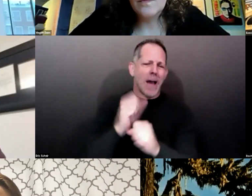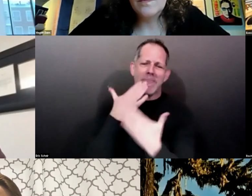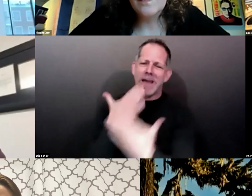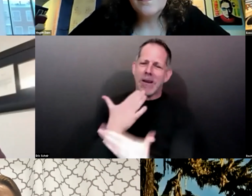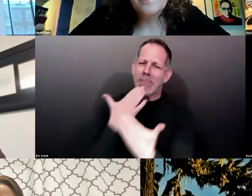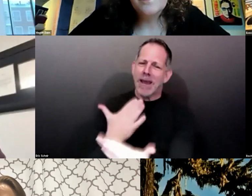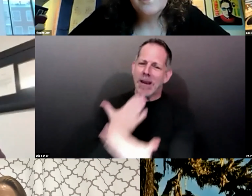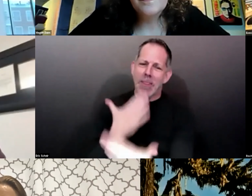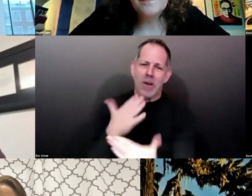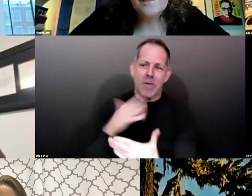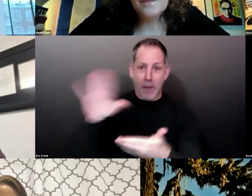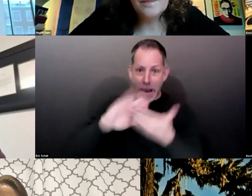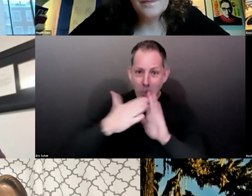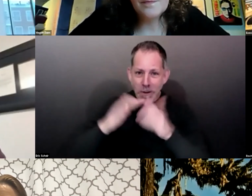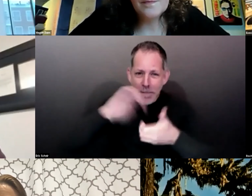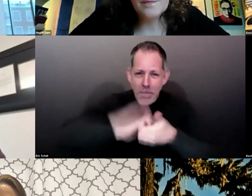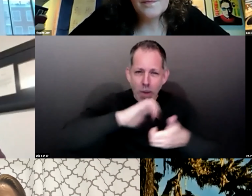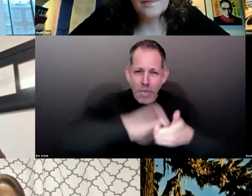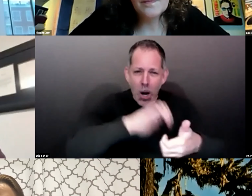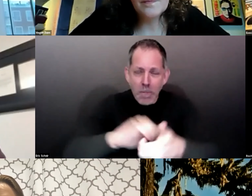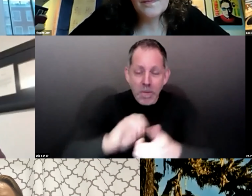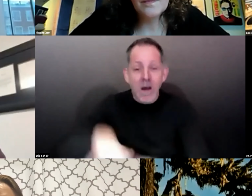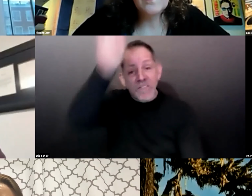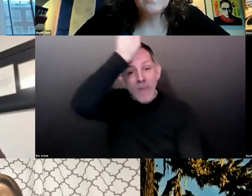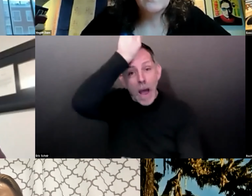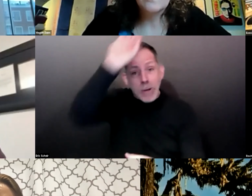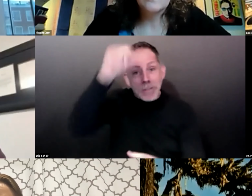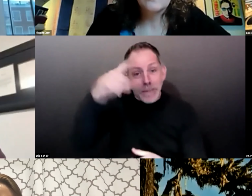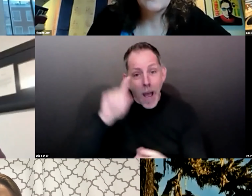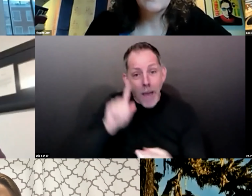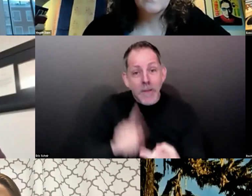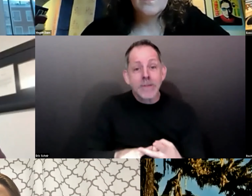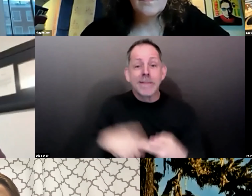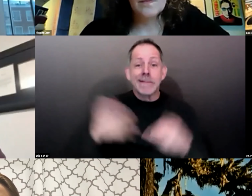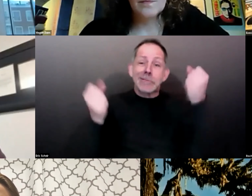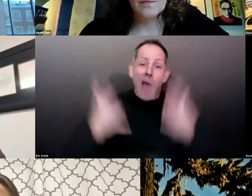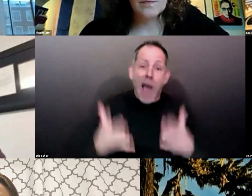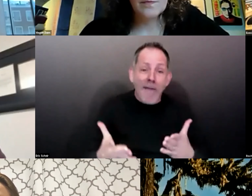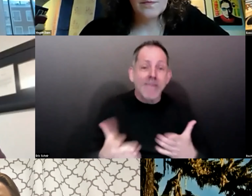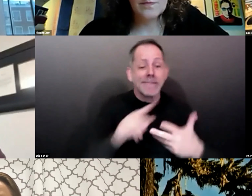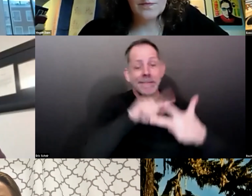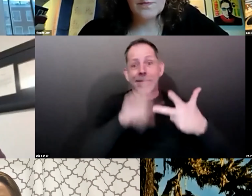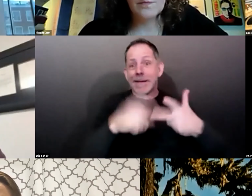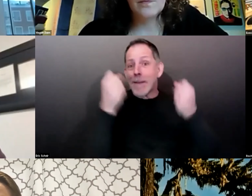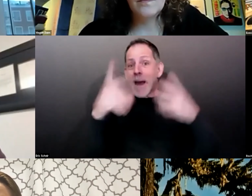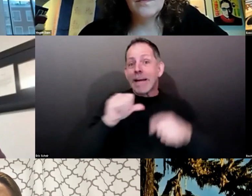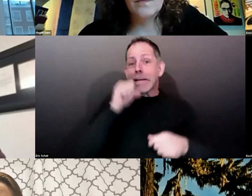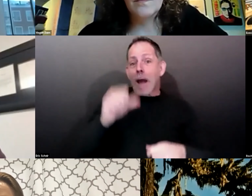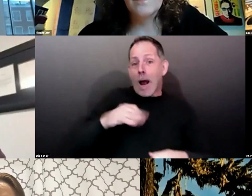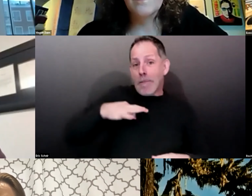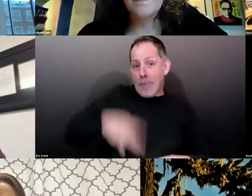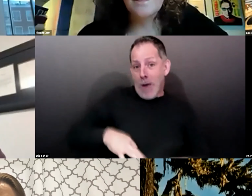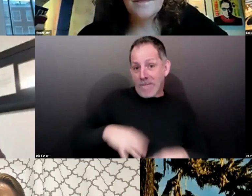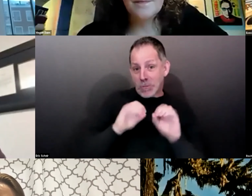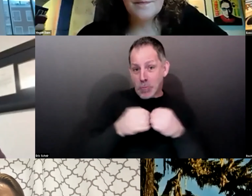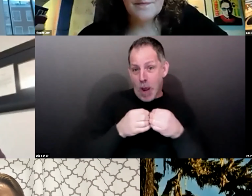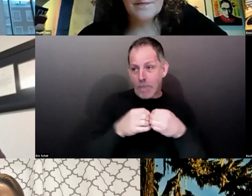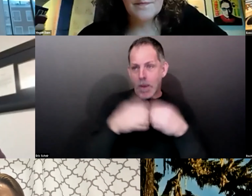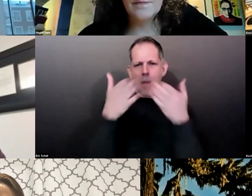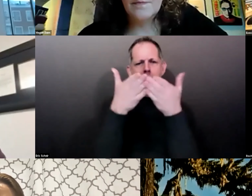our nonprofits, and numerous organizations that have stepped up and been part of the solution. We want to thank you all. Our